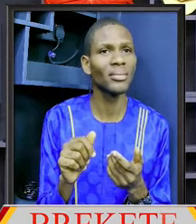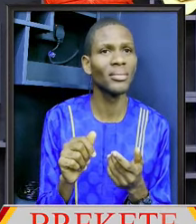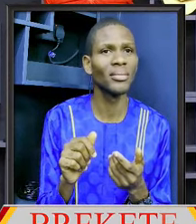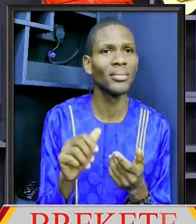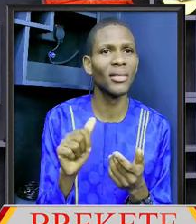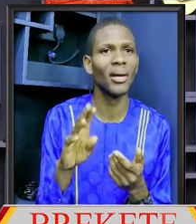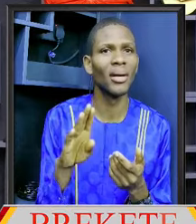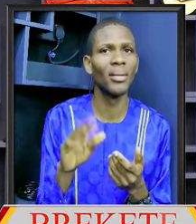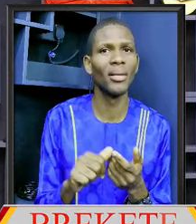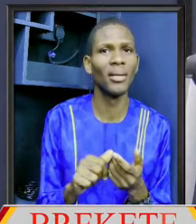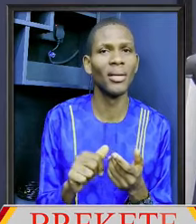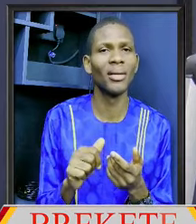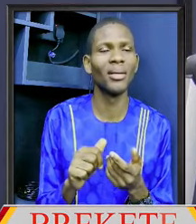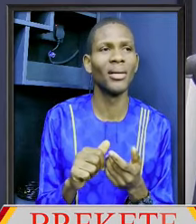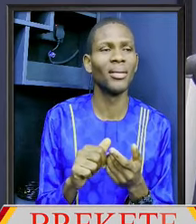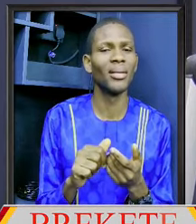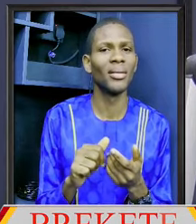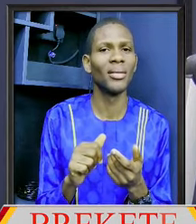Abba.